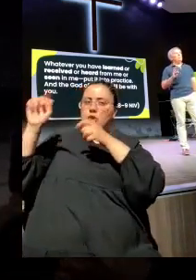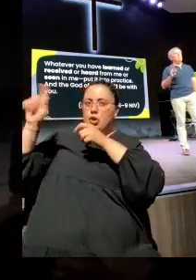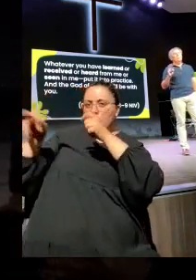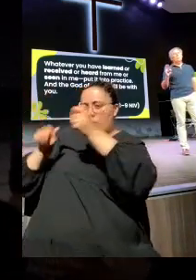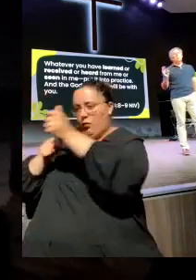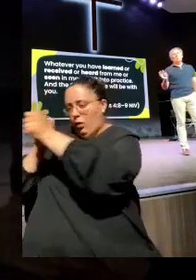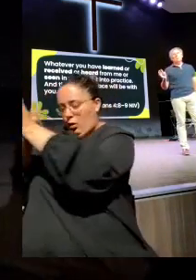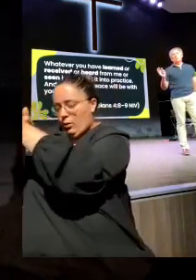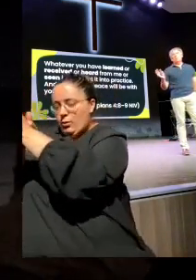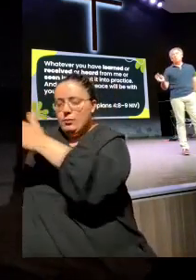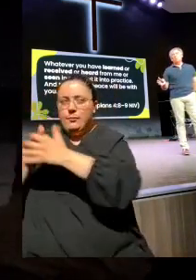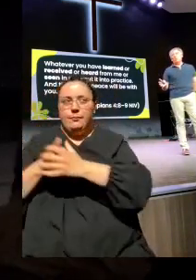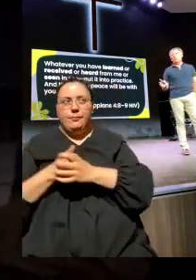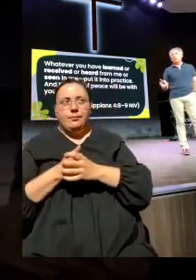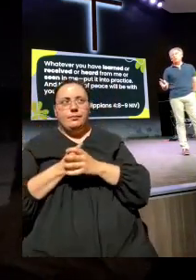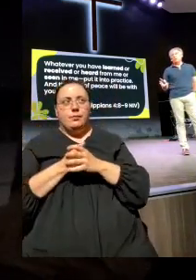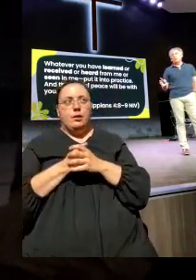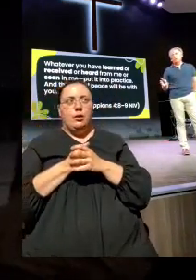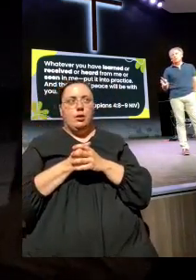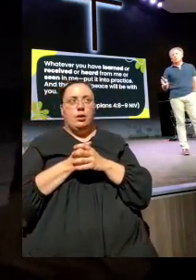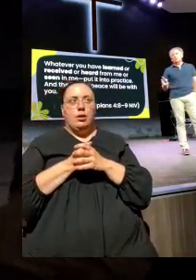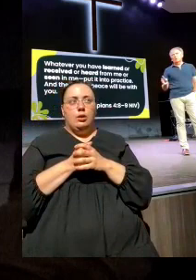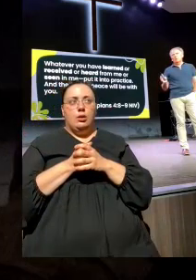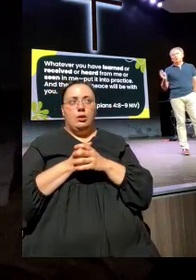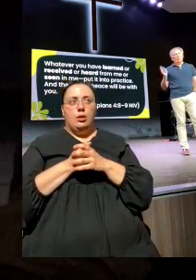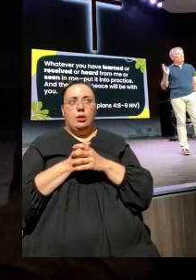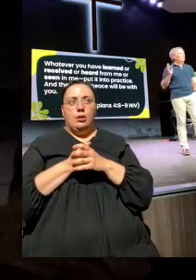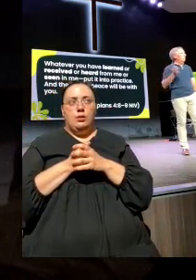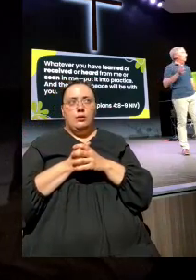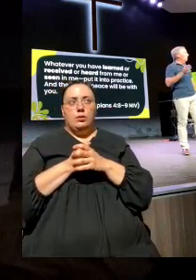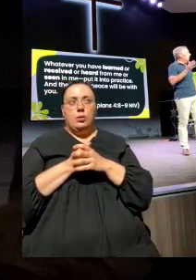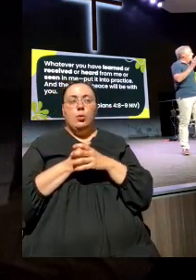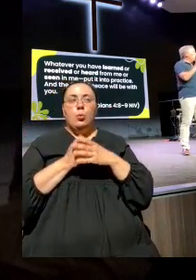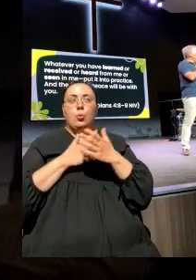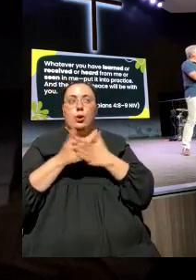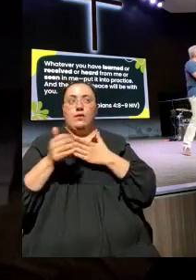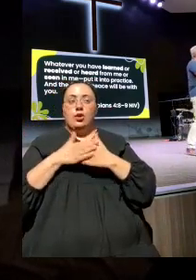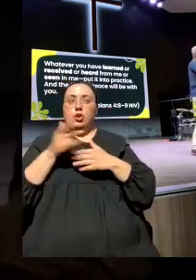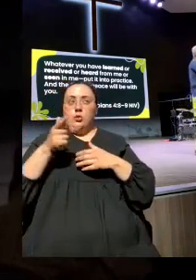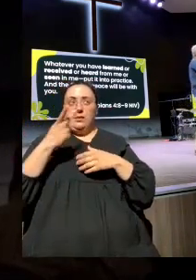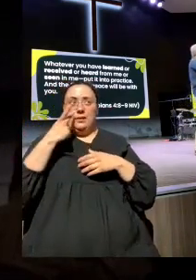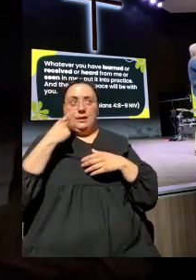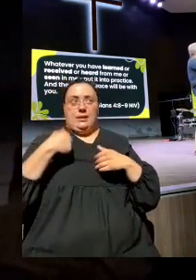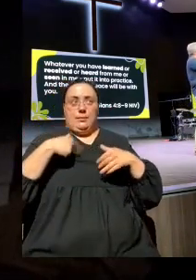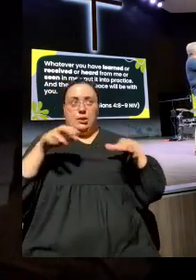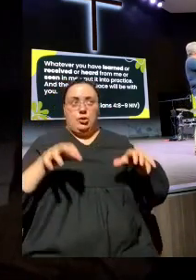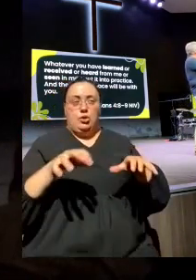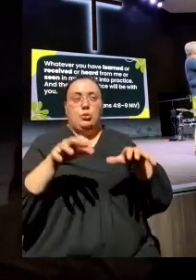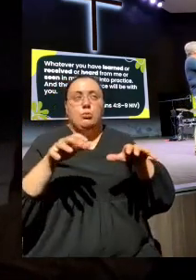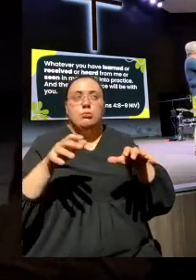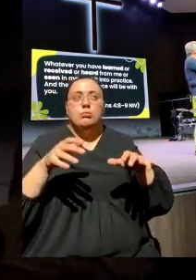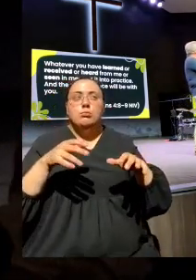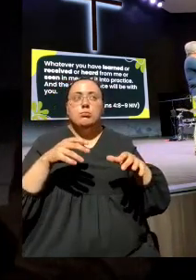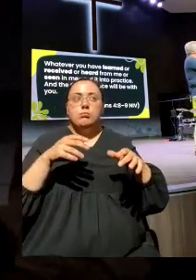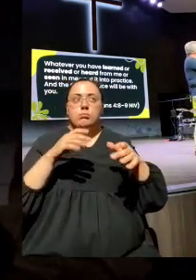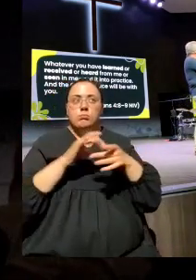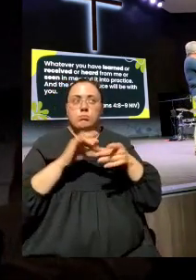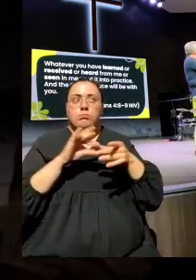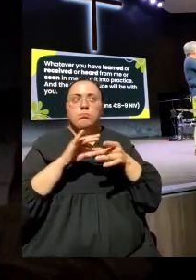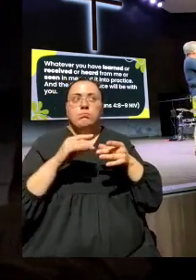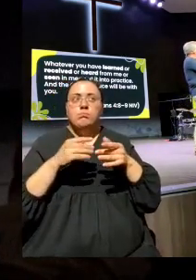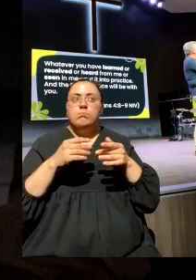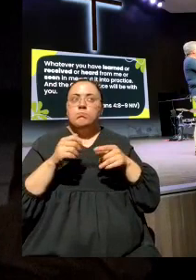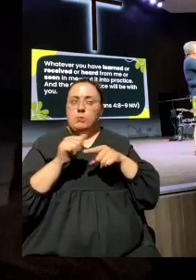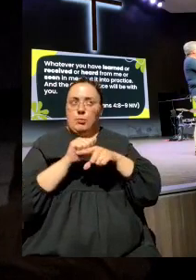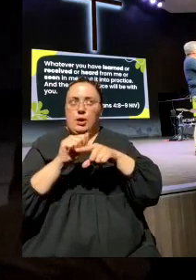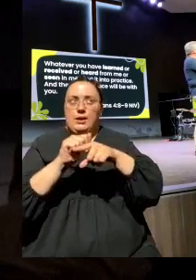seen from me, put it into practice. And what do? We watch videos all the time about athletes and their